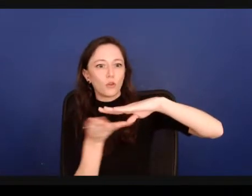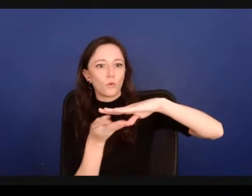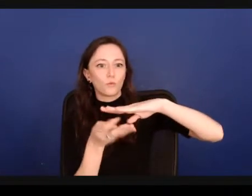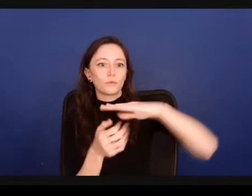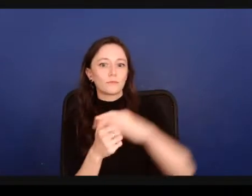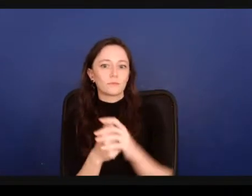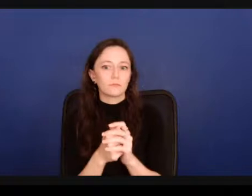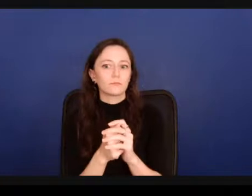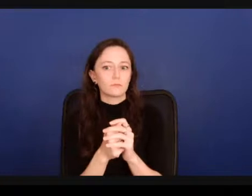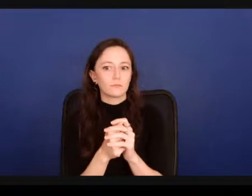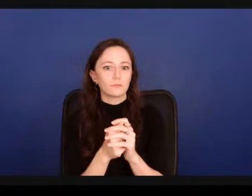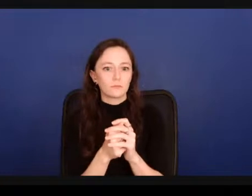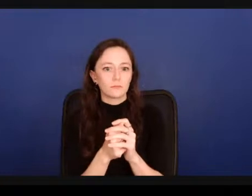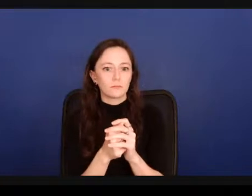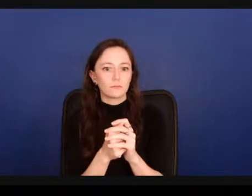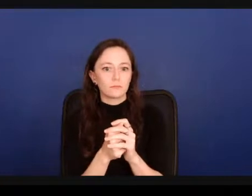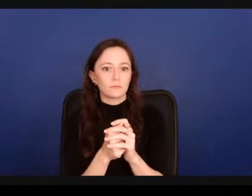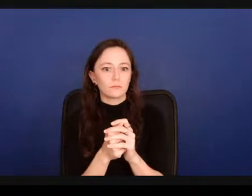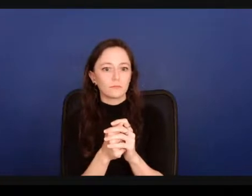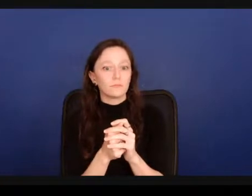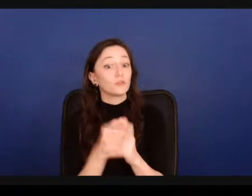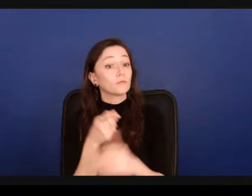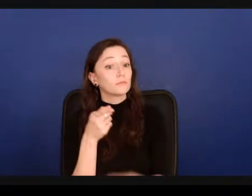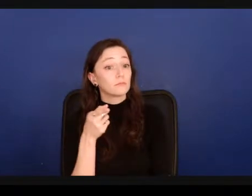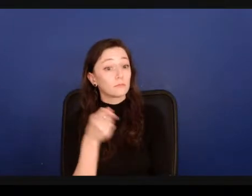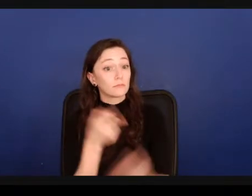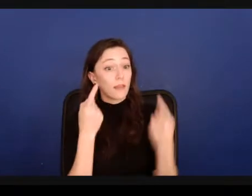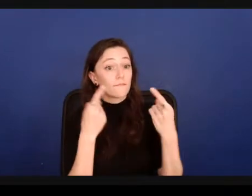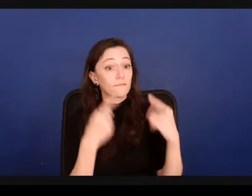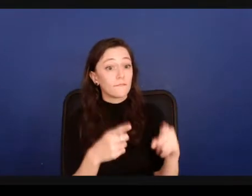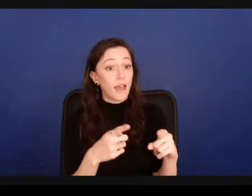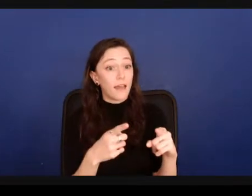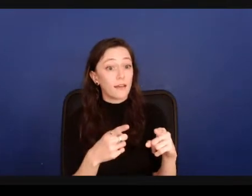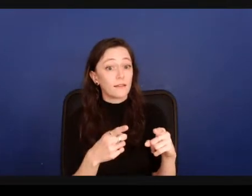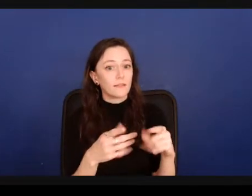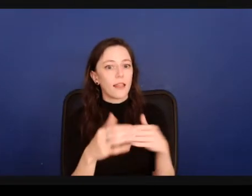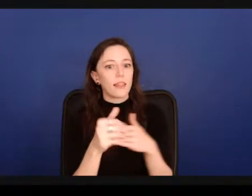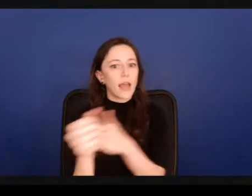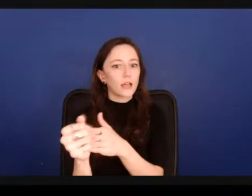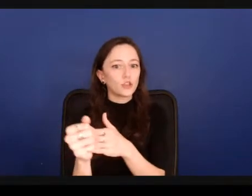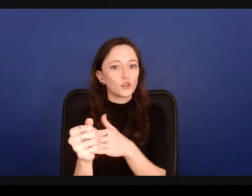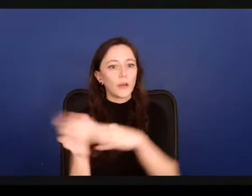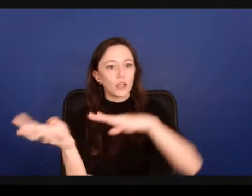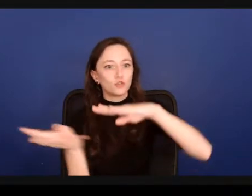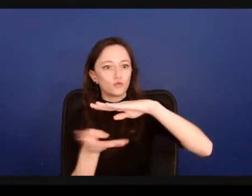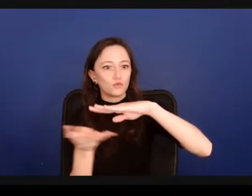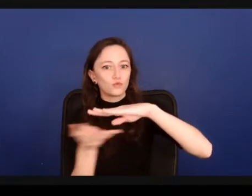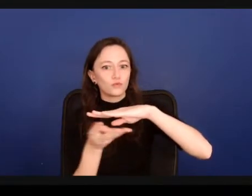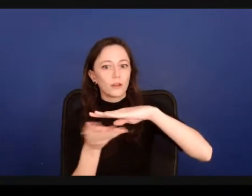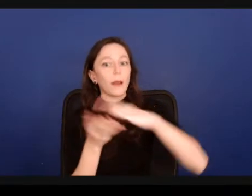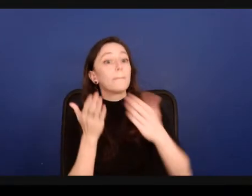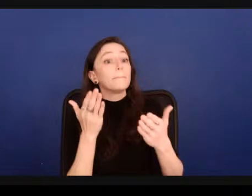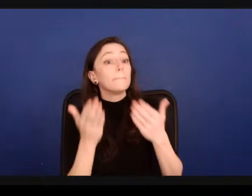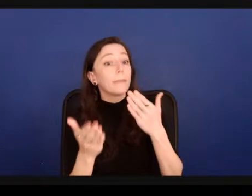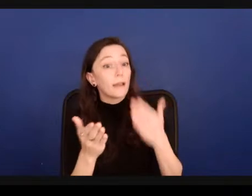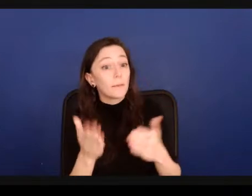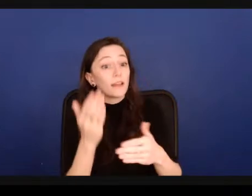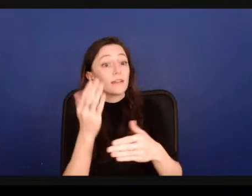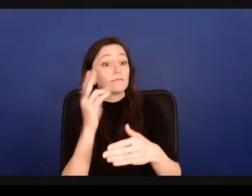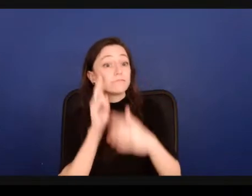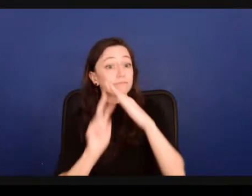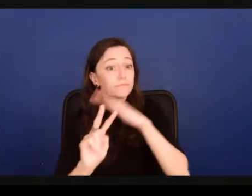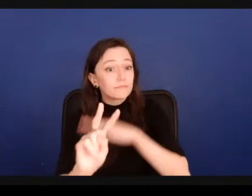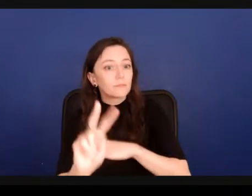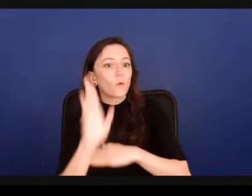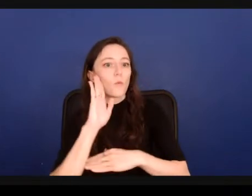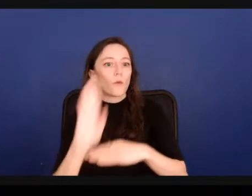that they're adding. This particular event led to an intrusion, but it is possible that similar events might lead to an eruption in the future.